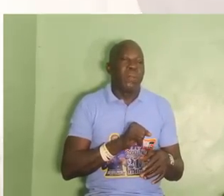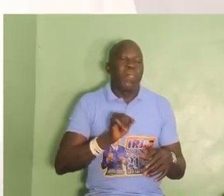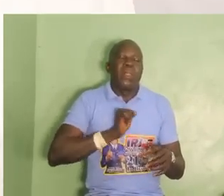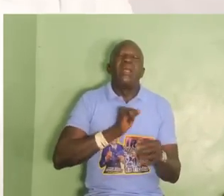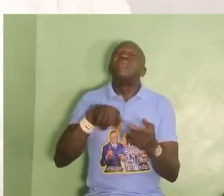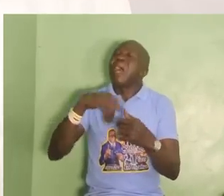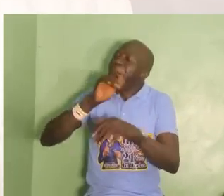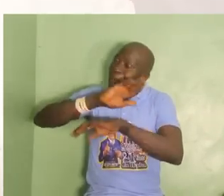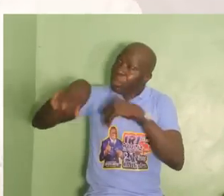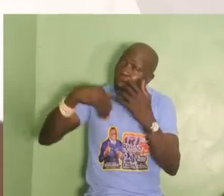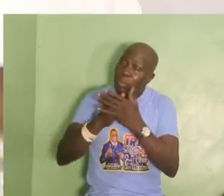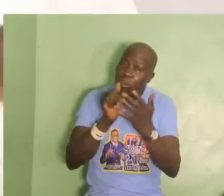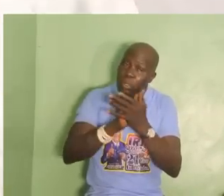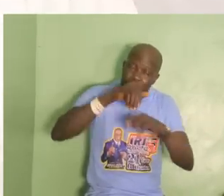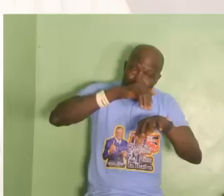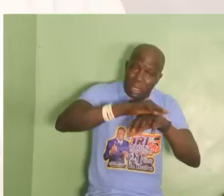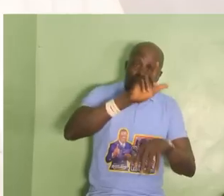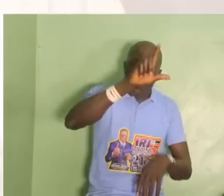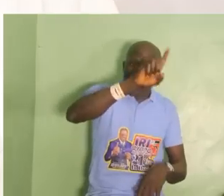Jesus.